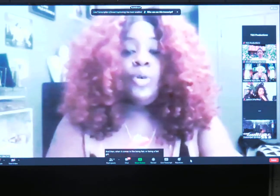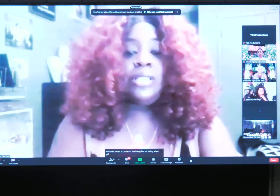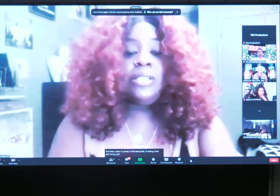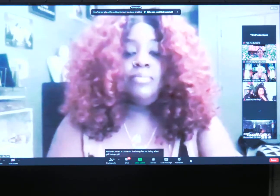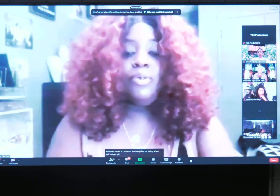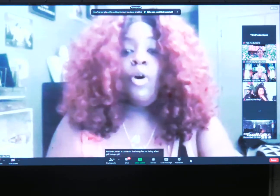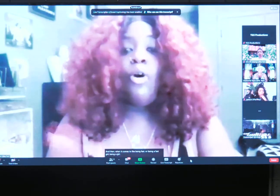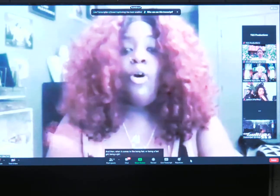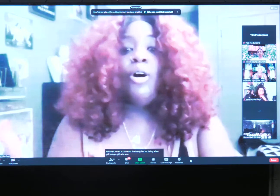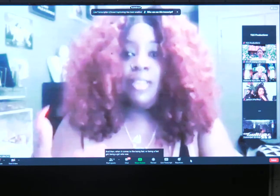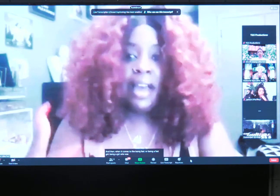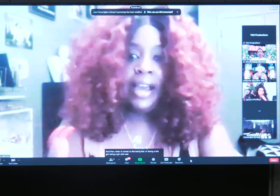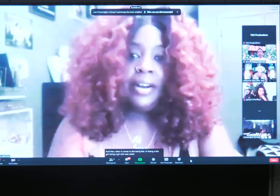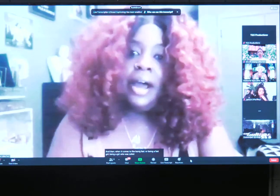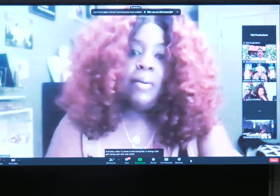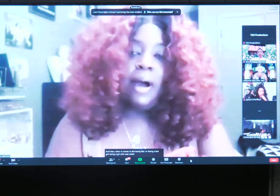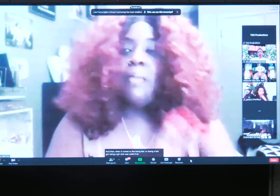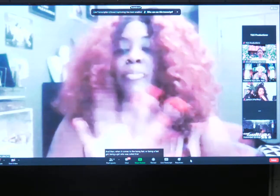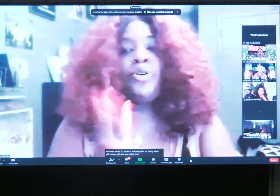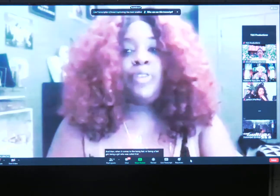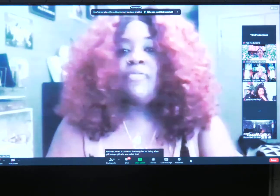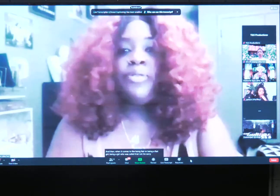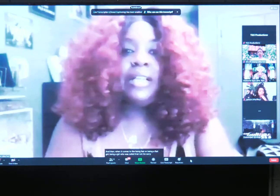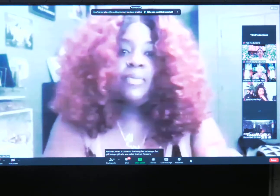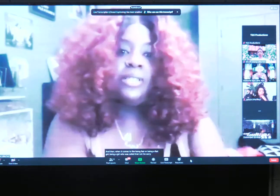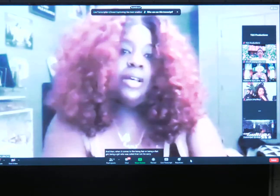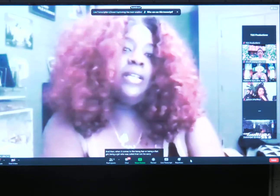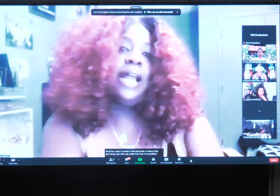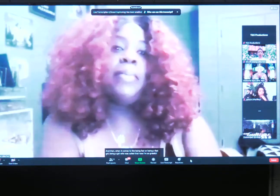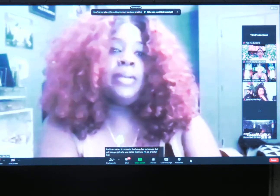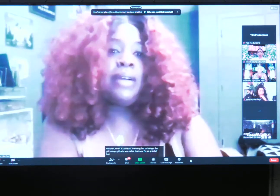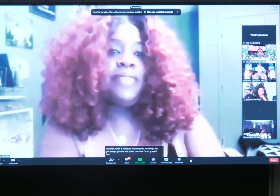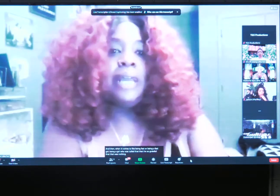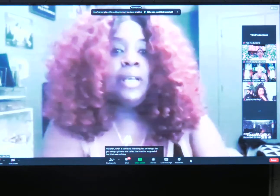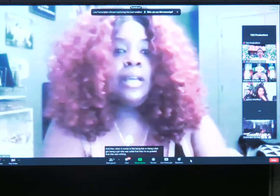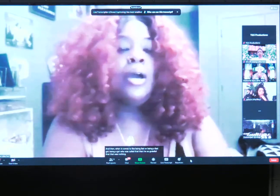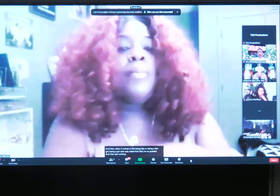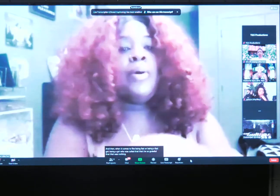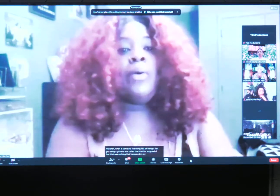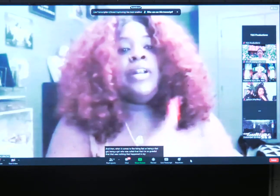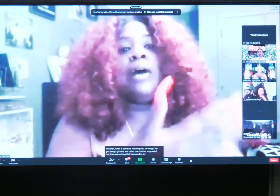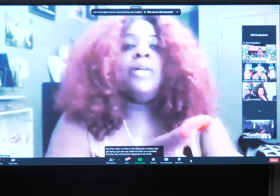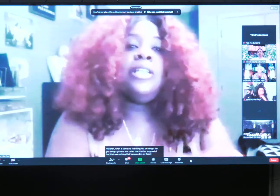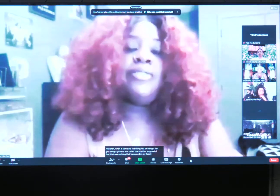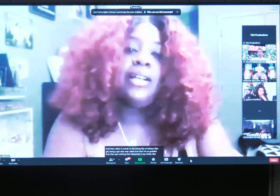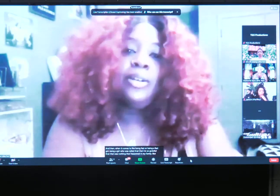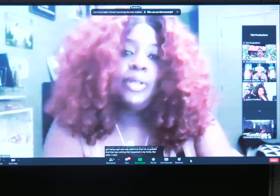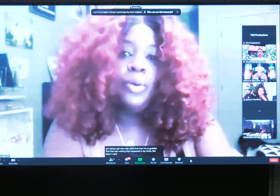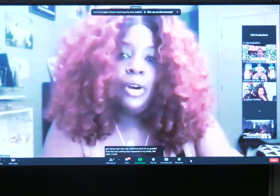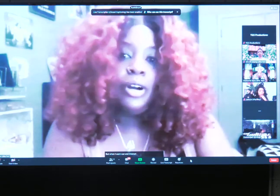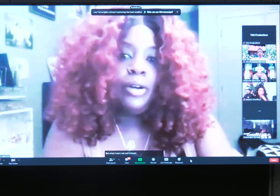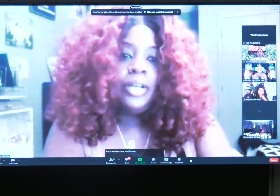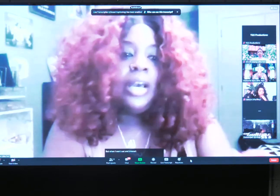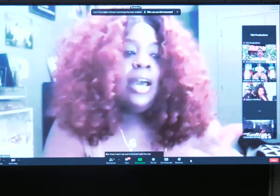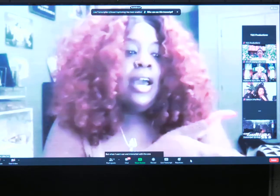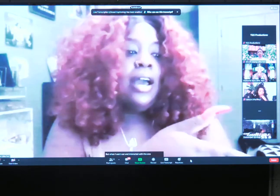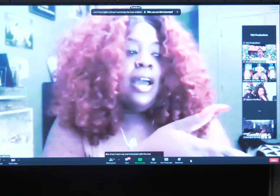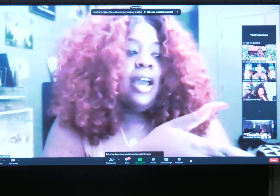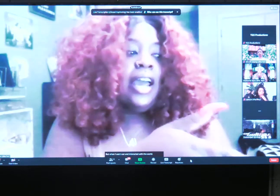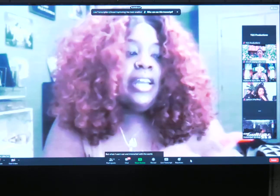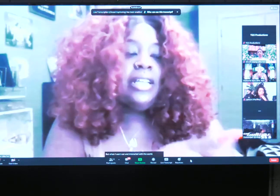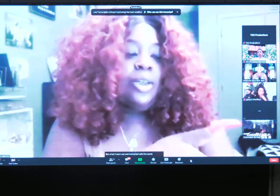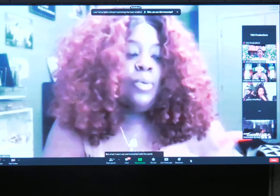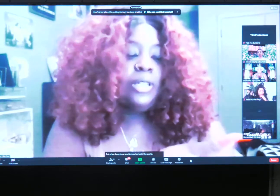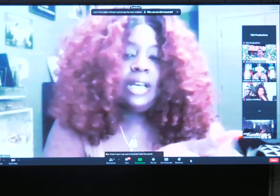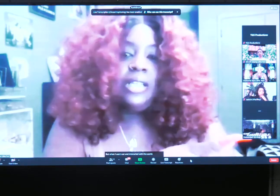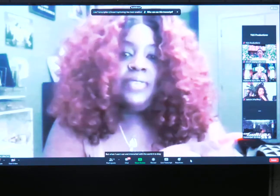who was called that, I'm so grateful that was nothing that happened in my family. But when I went out and interacted with the world,